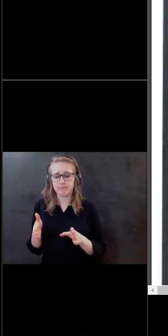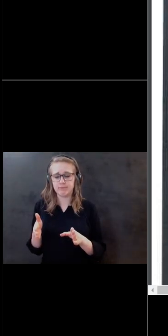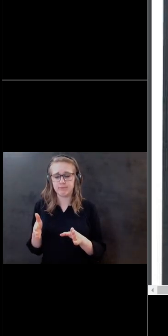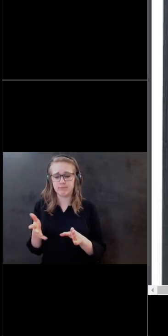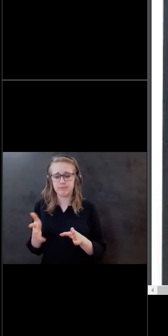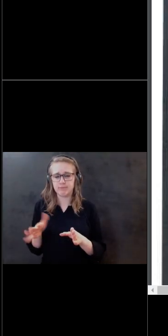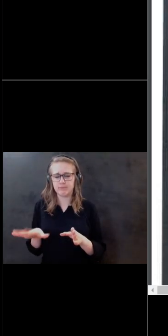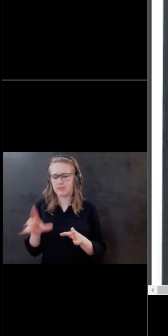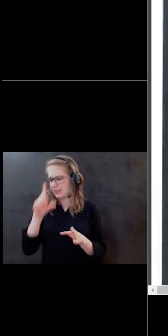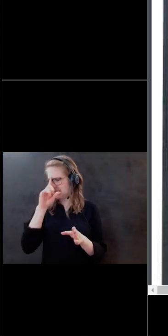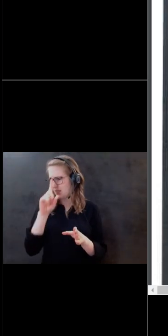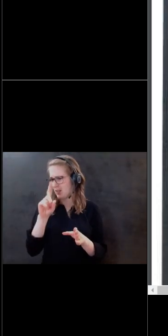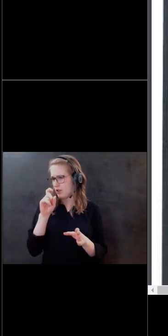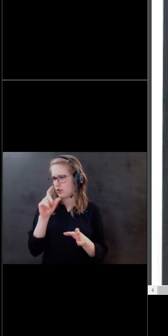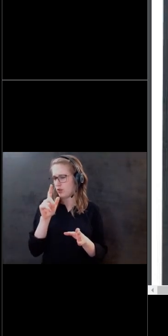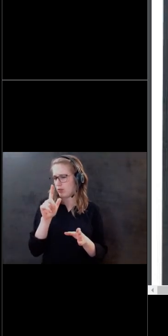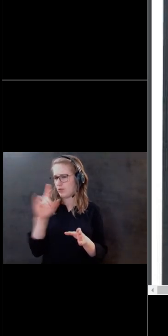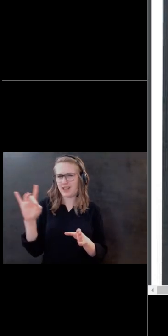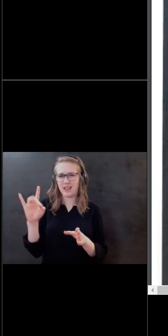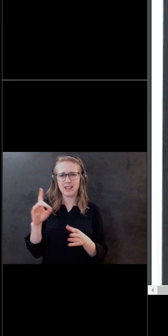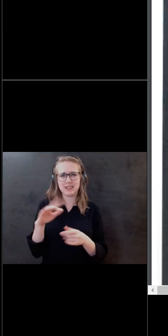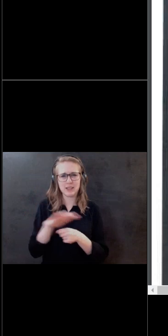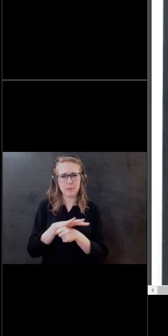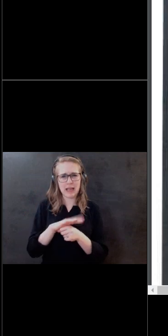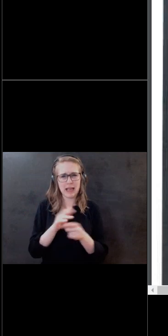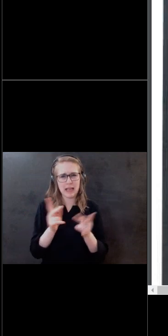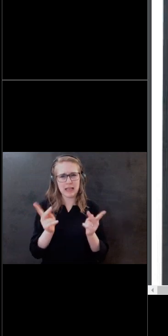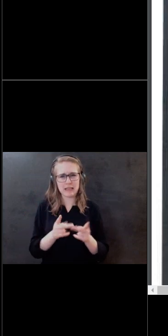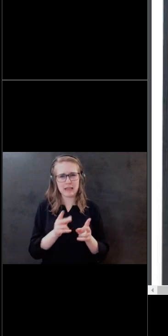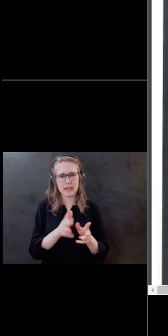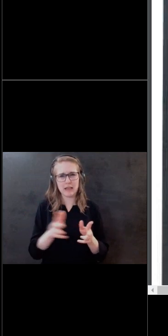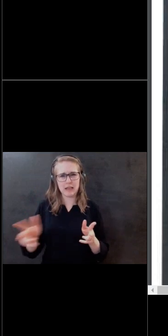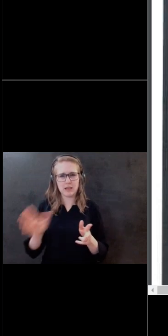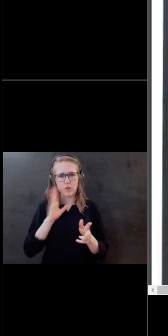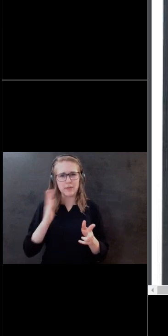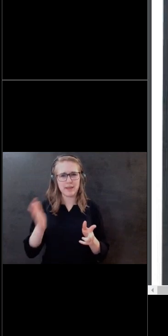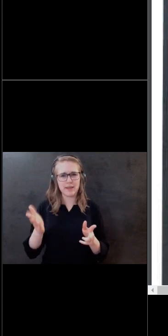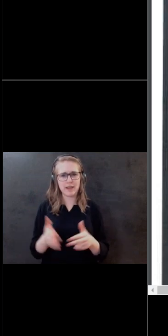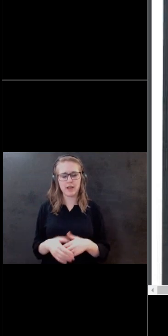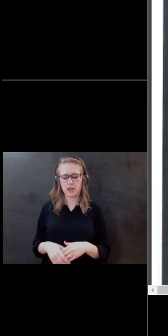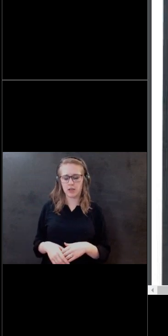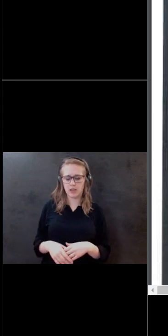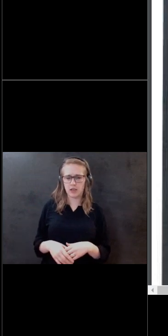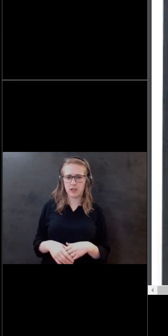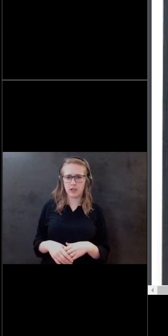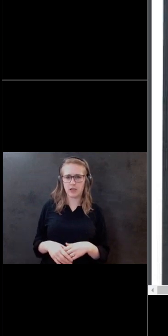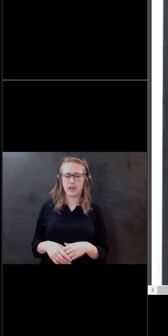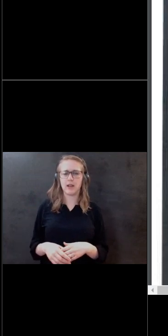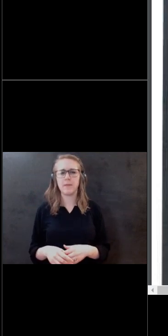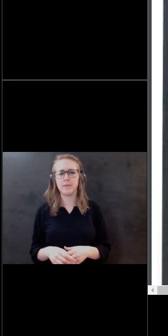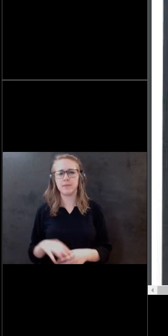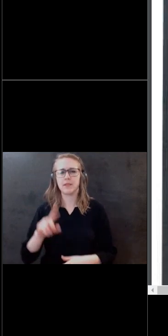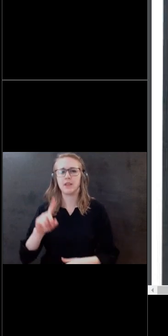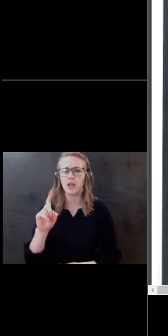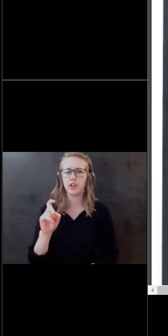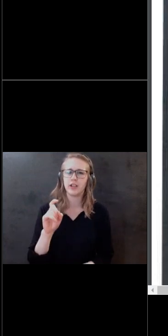believe you said 128 spaces that's going to be there. We're going to have